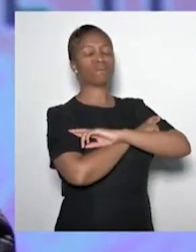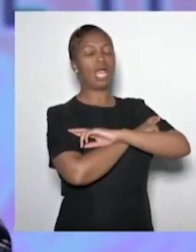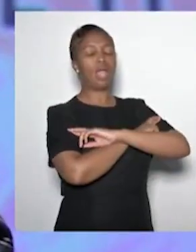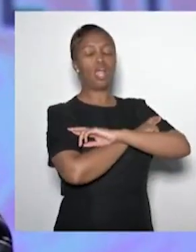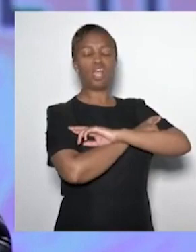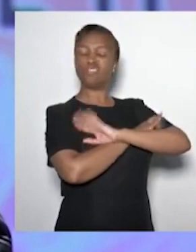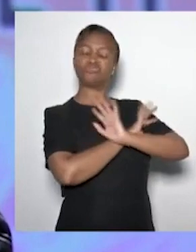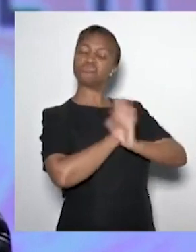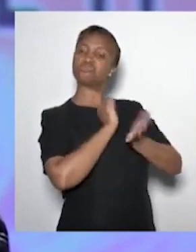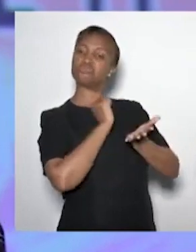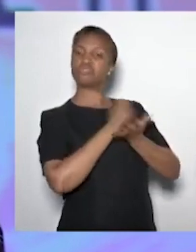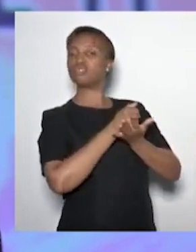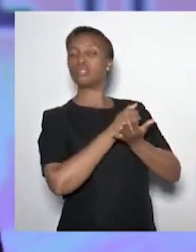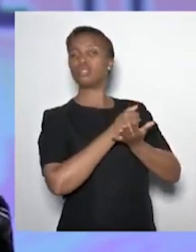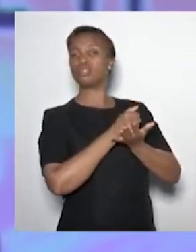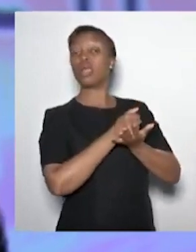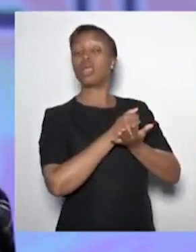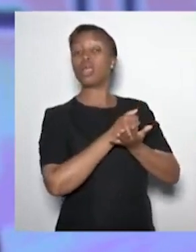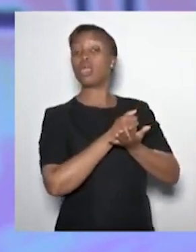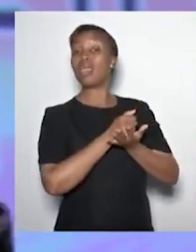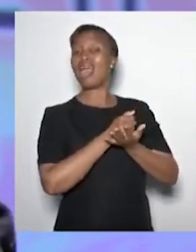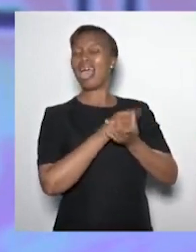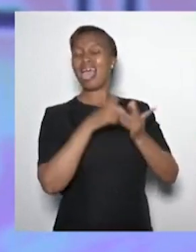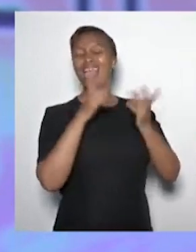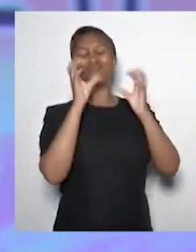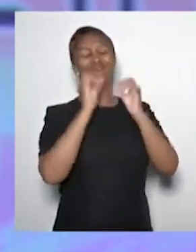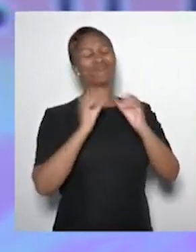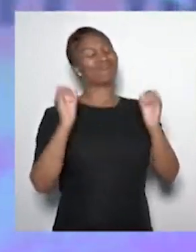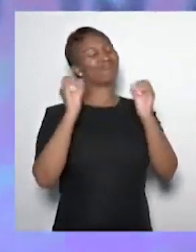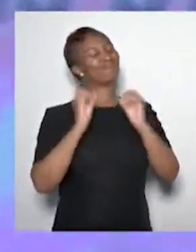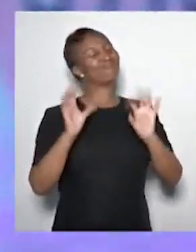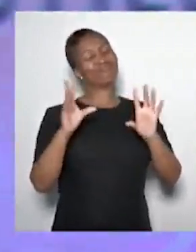sit and do nothing.